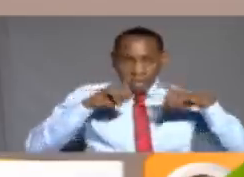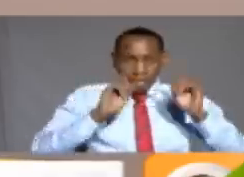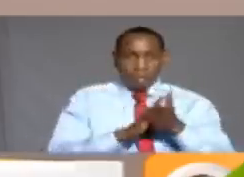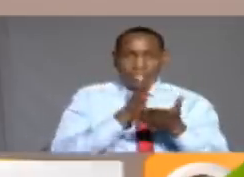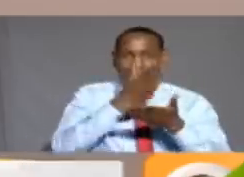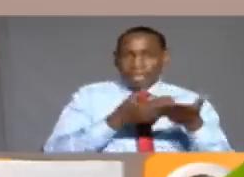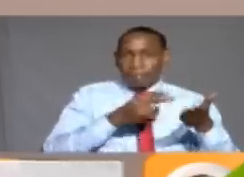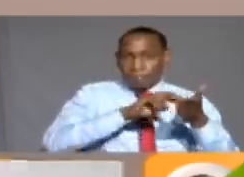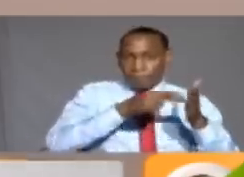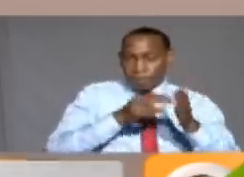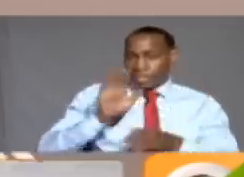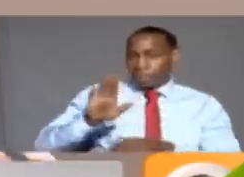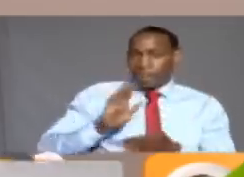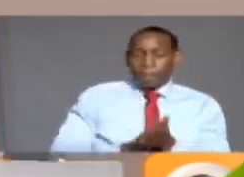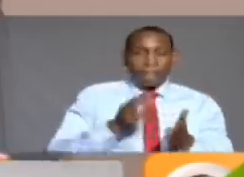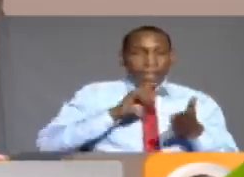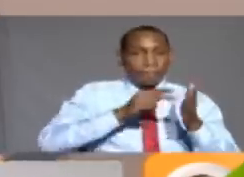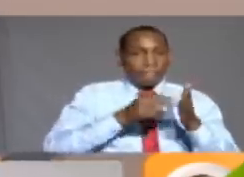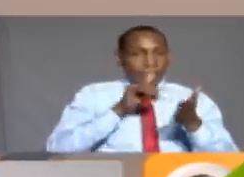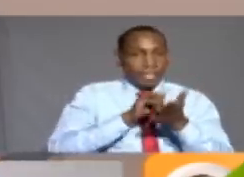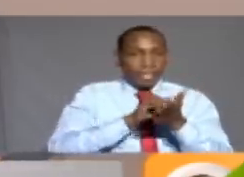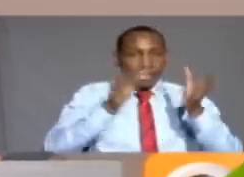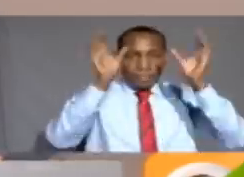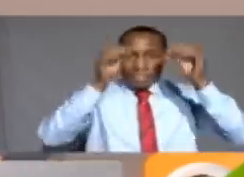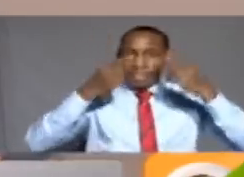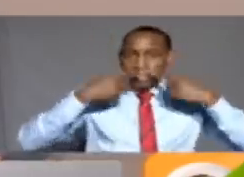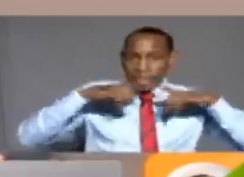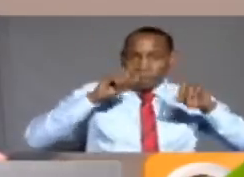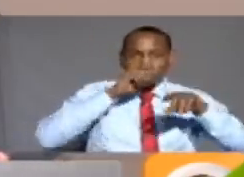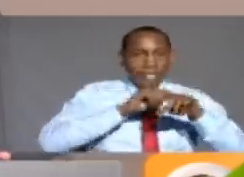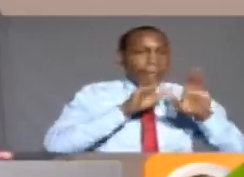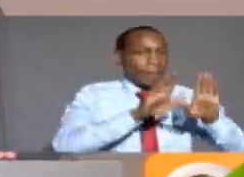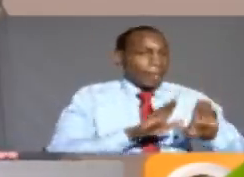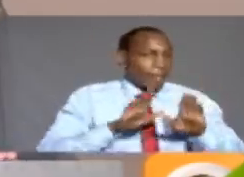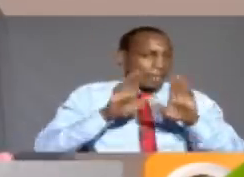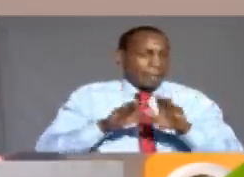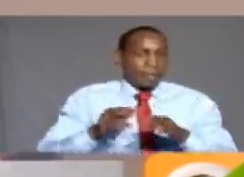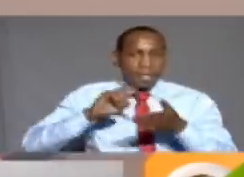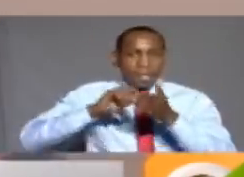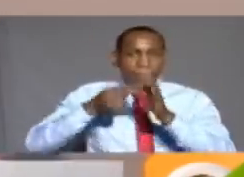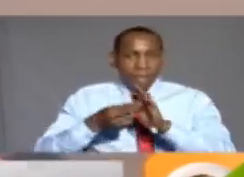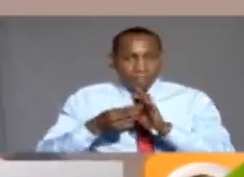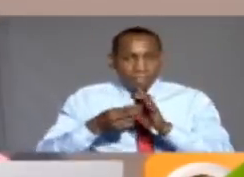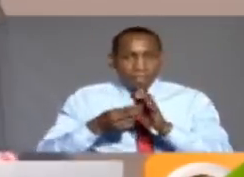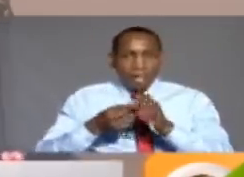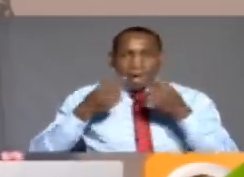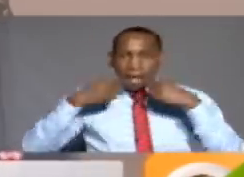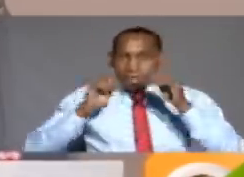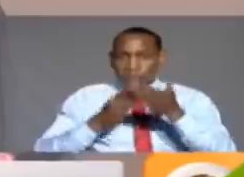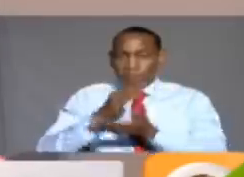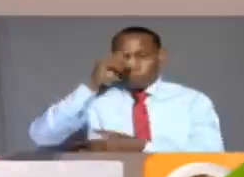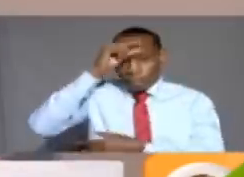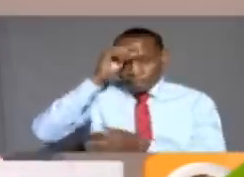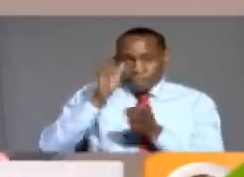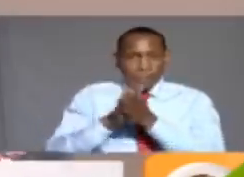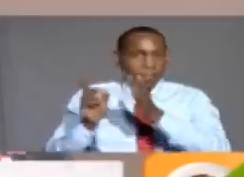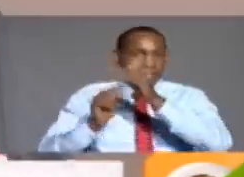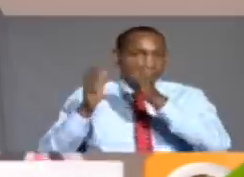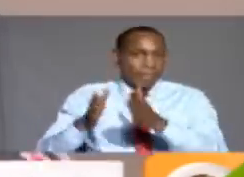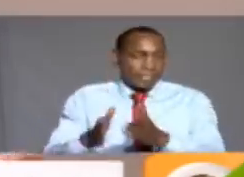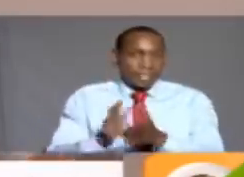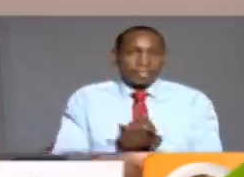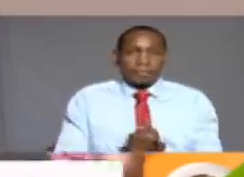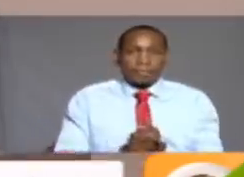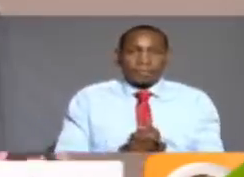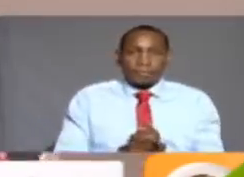projects he's referring to are projects that the president announced during the campaigns, projects announced by the government, by the ministers, and